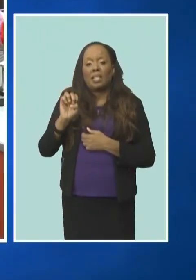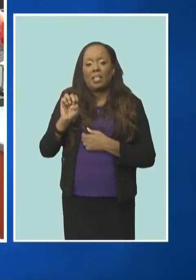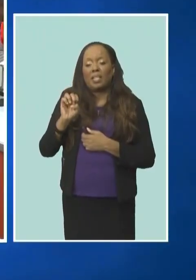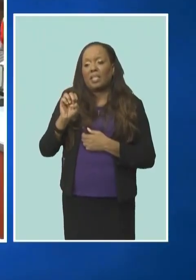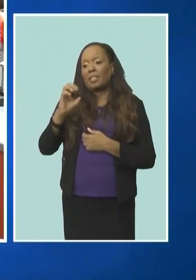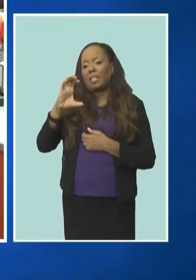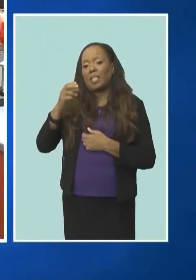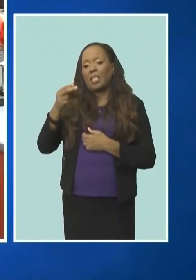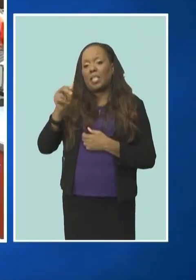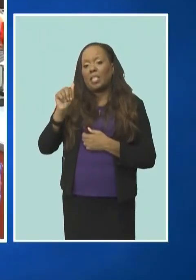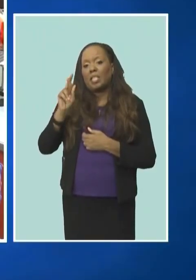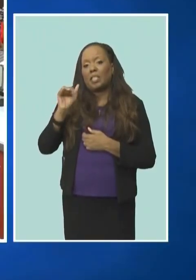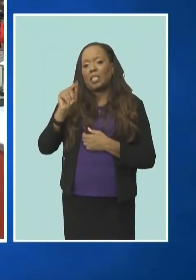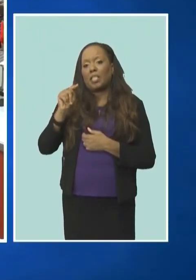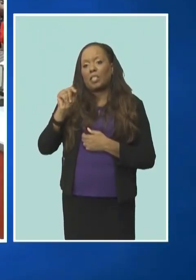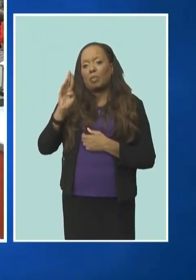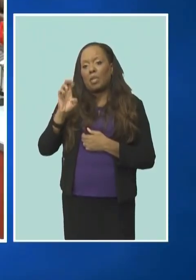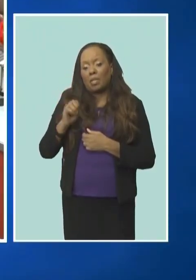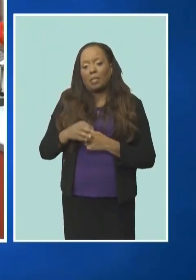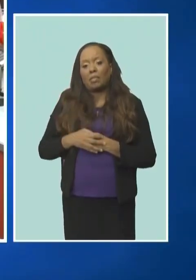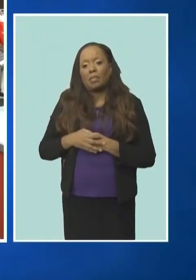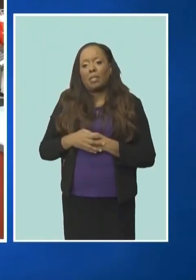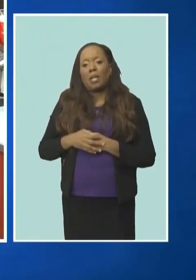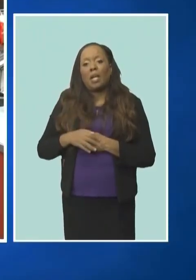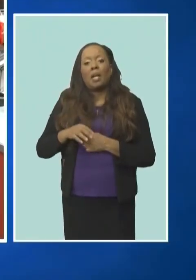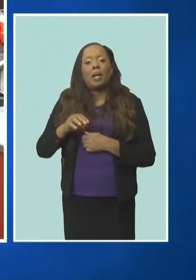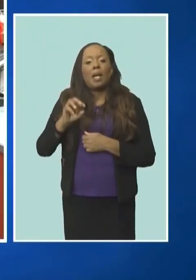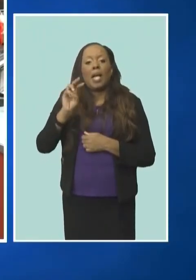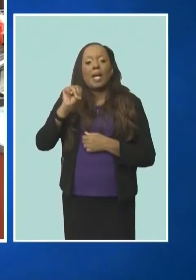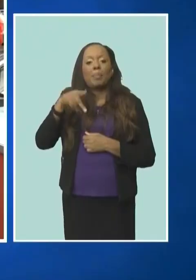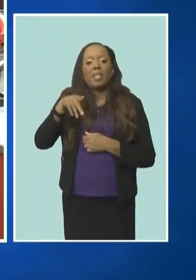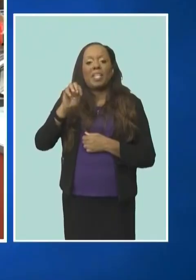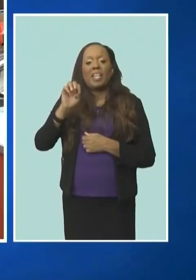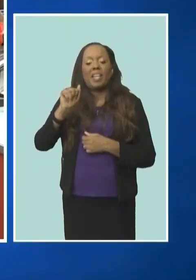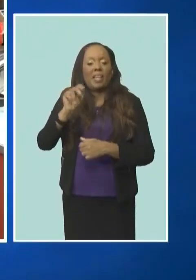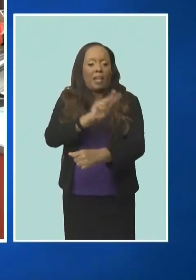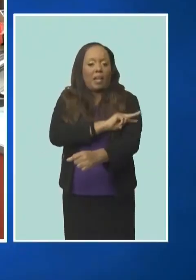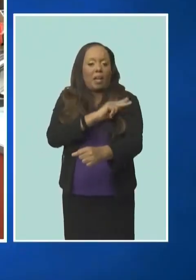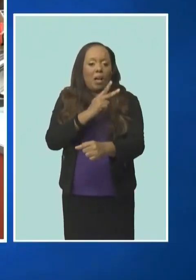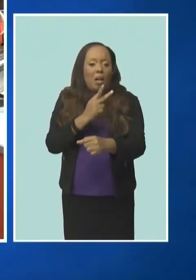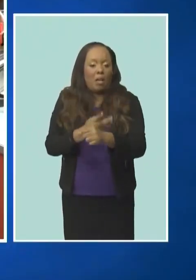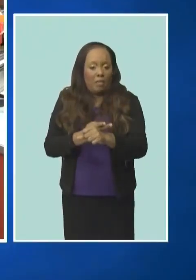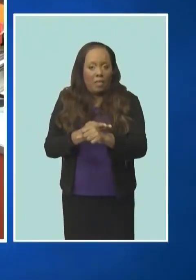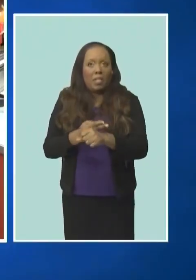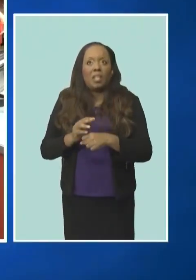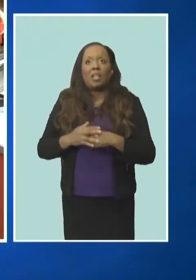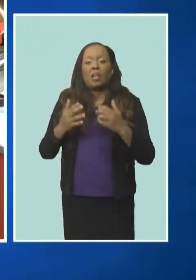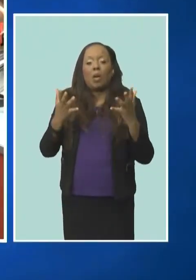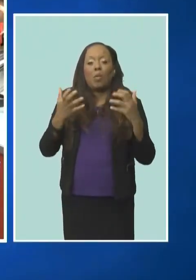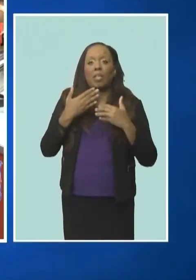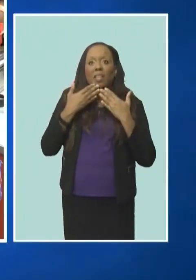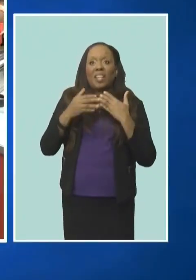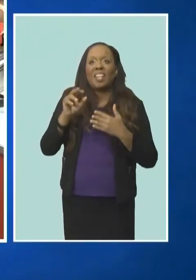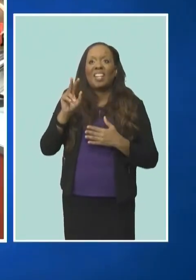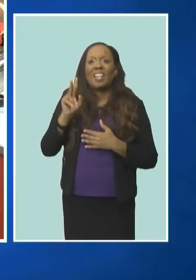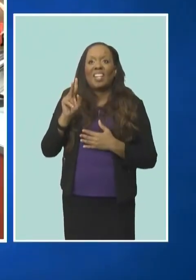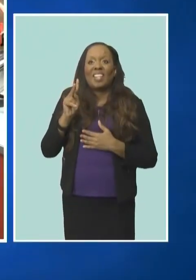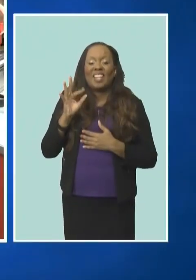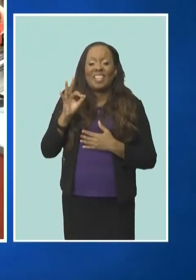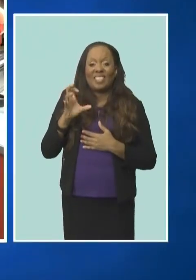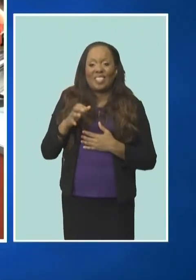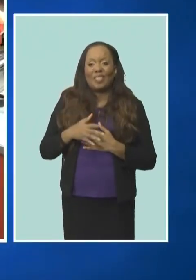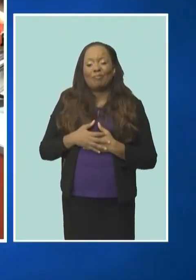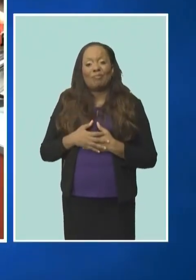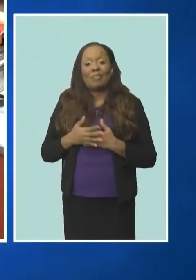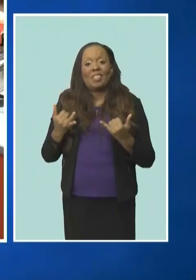Trust, people in Portman, Mr. Kurt Humphrey. I want to say a big thank you to Kentucky, because after this big long day of